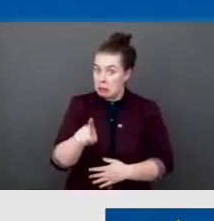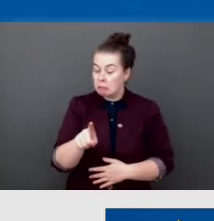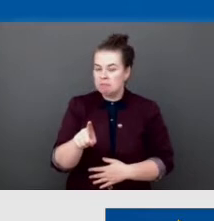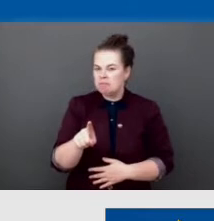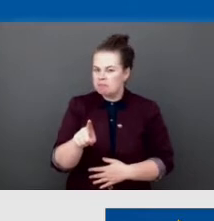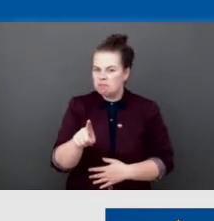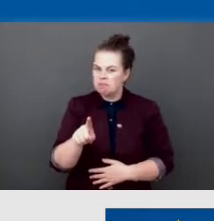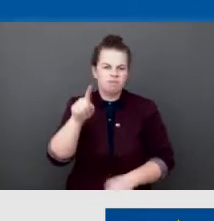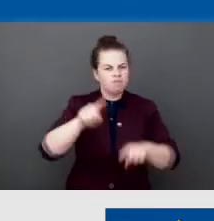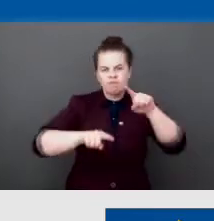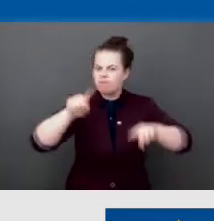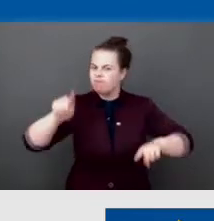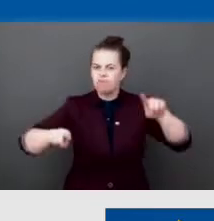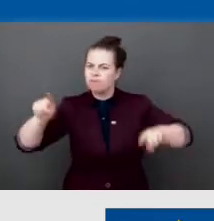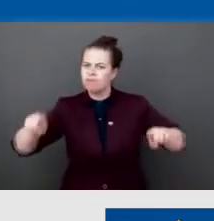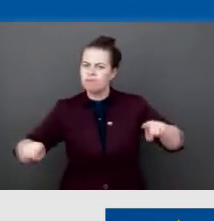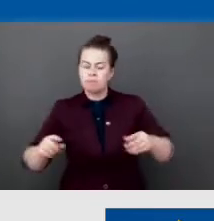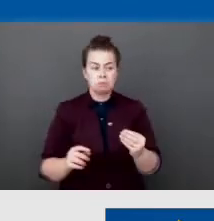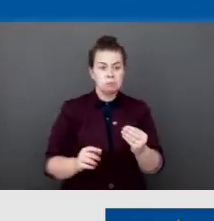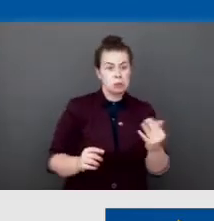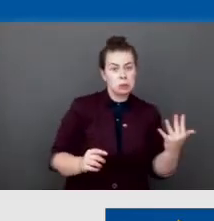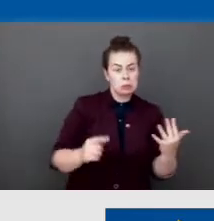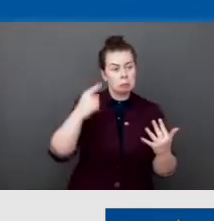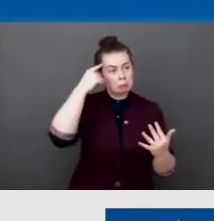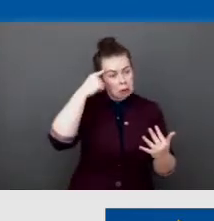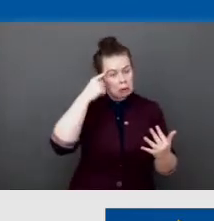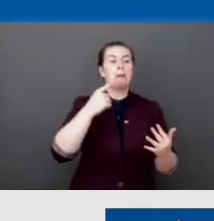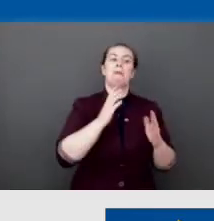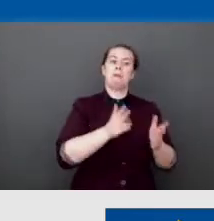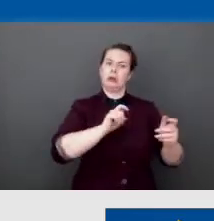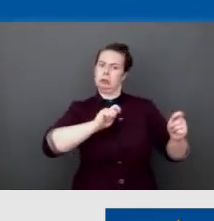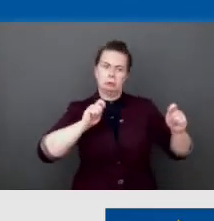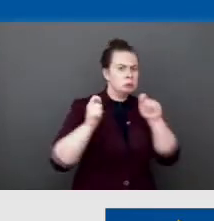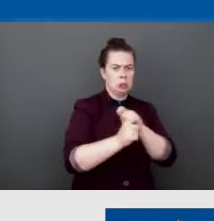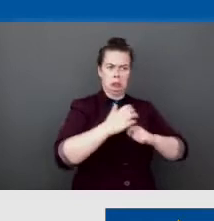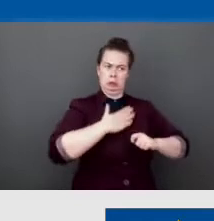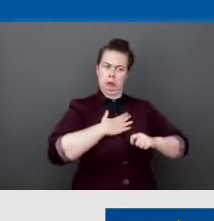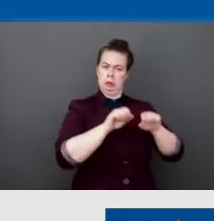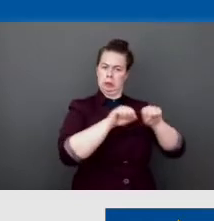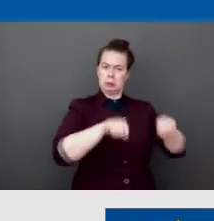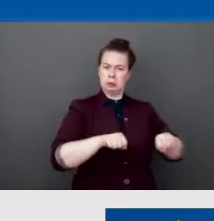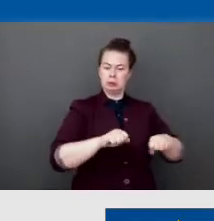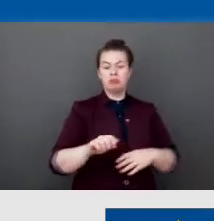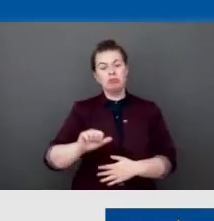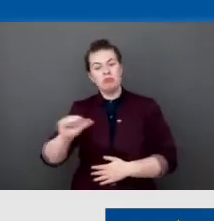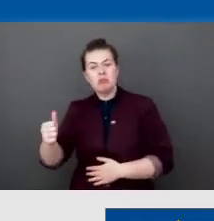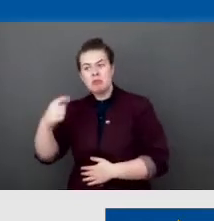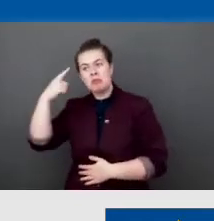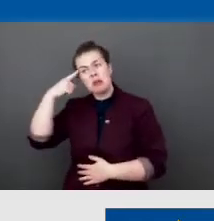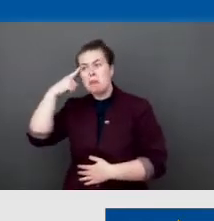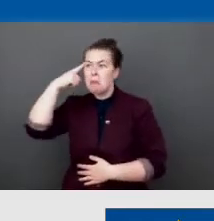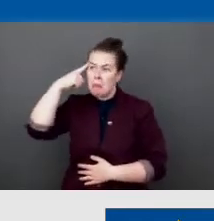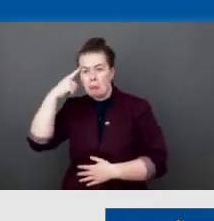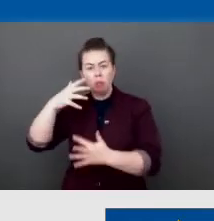care. For some, it means the whole health system restructuring. For others, the improvement of relations between parts of the